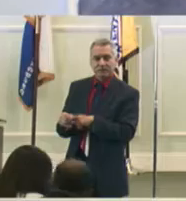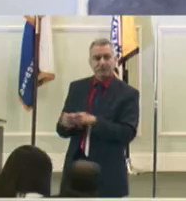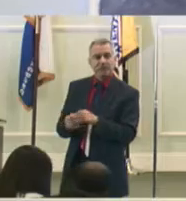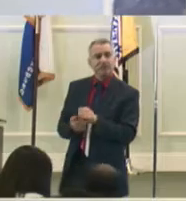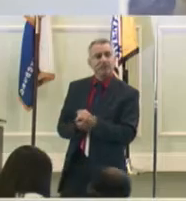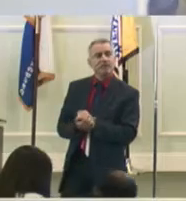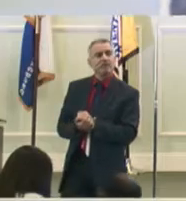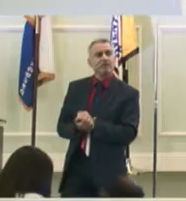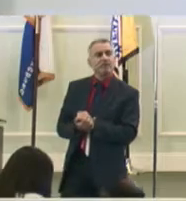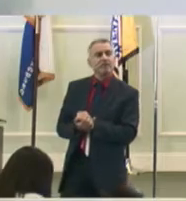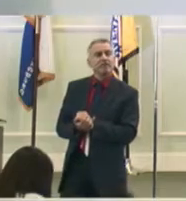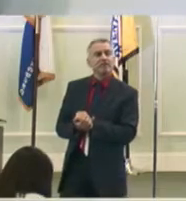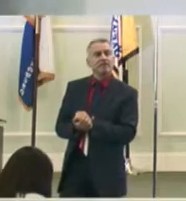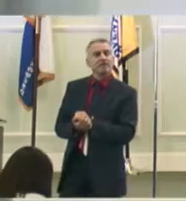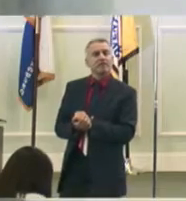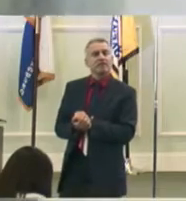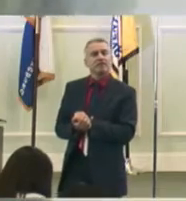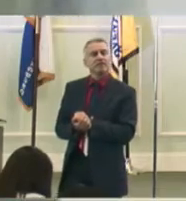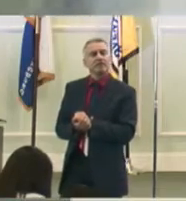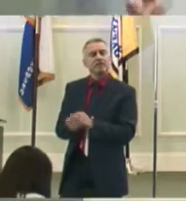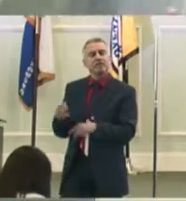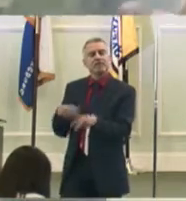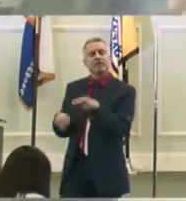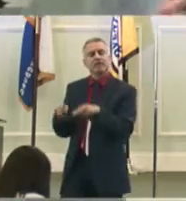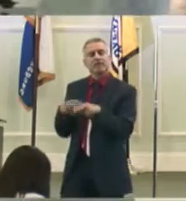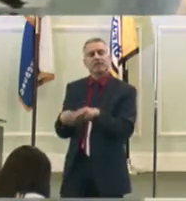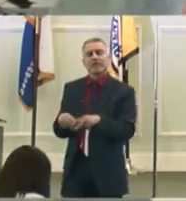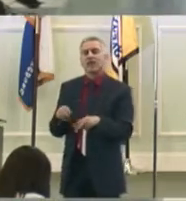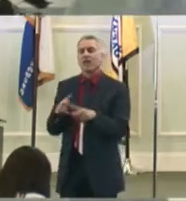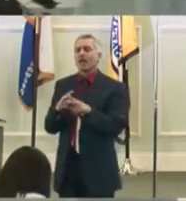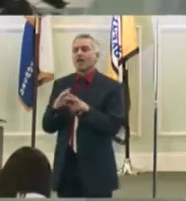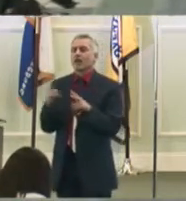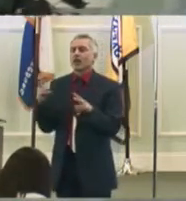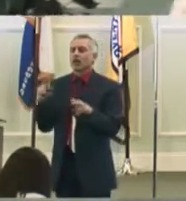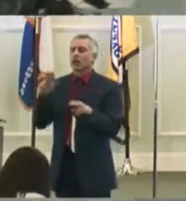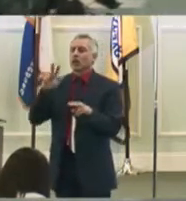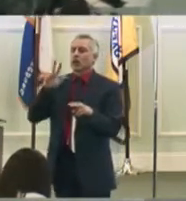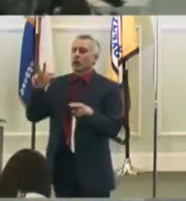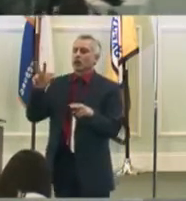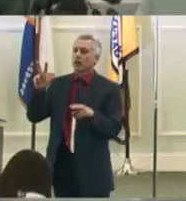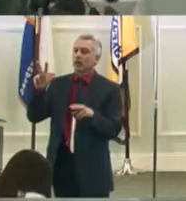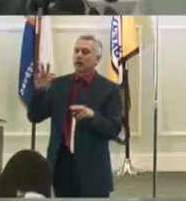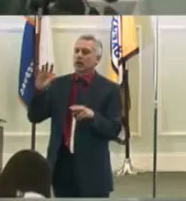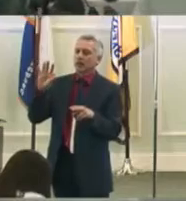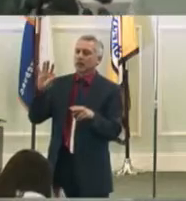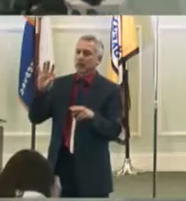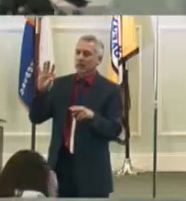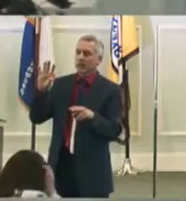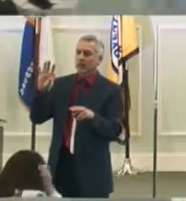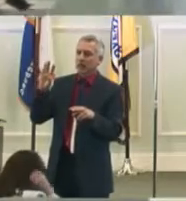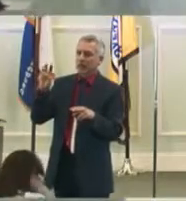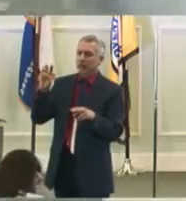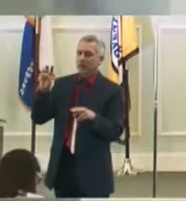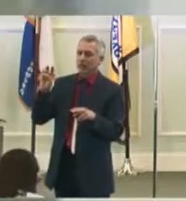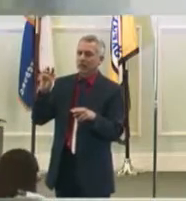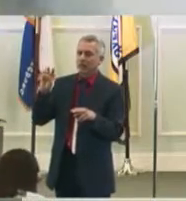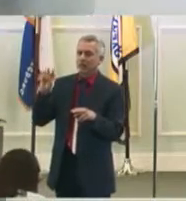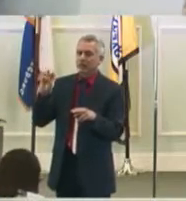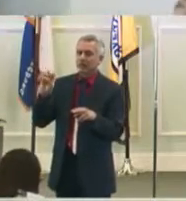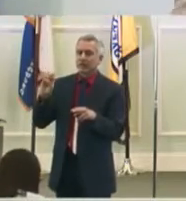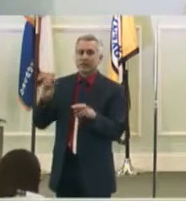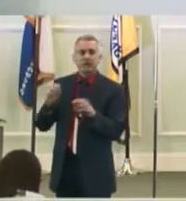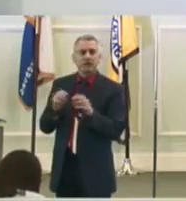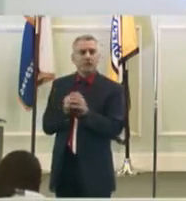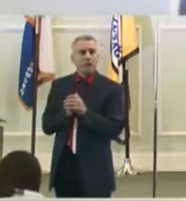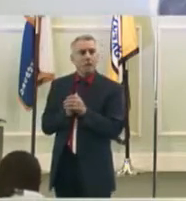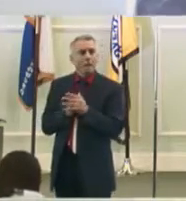I'll start all the way back at 39. Because what made me start thinking about this in earnest was the play, Sister Sharon, with the pastor getting his lines